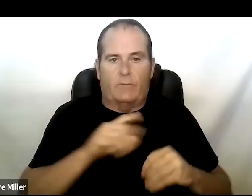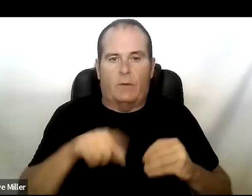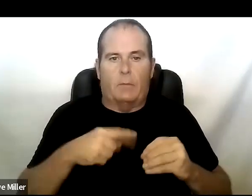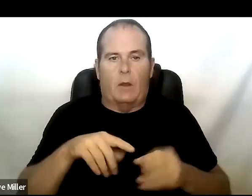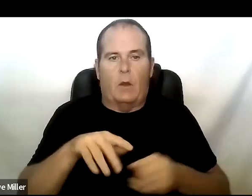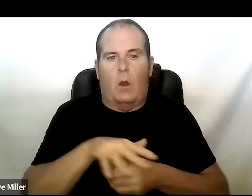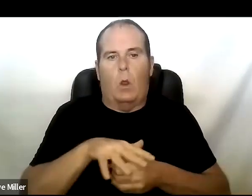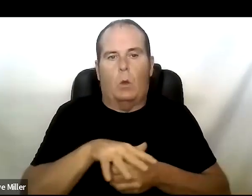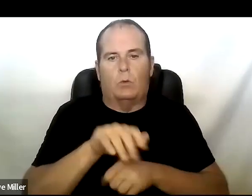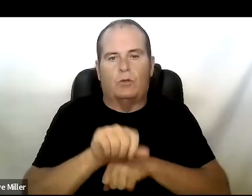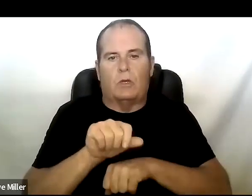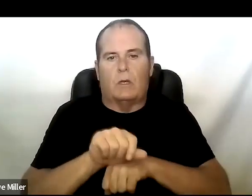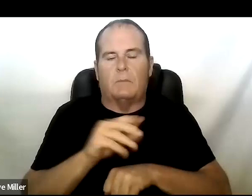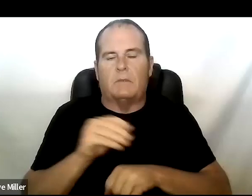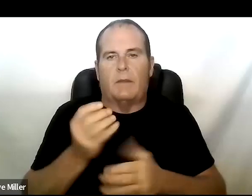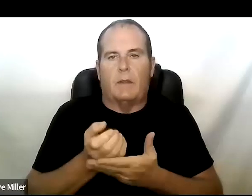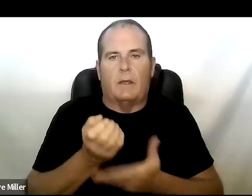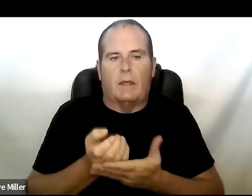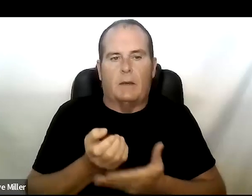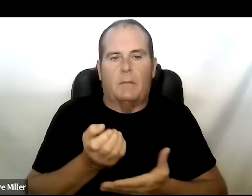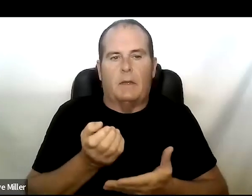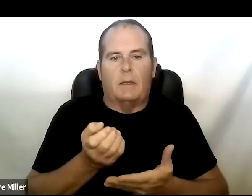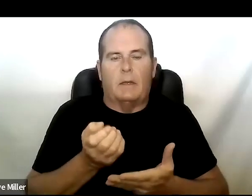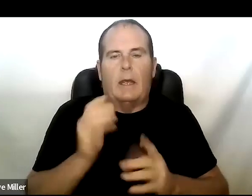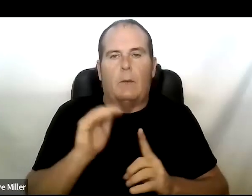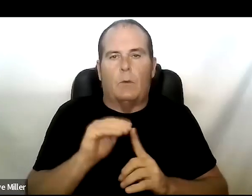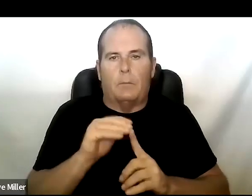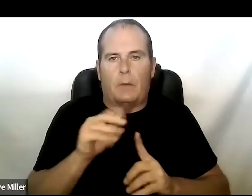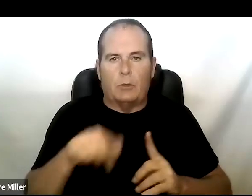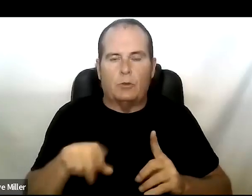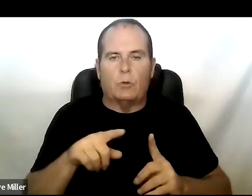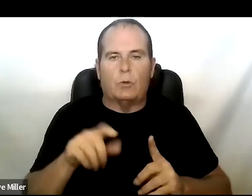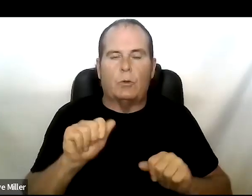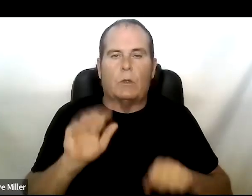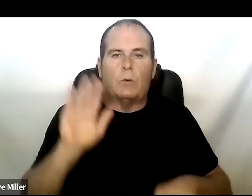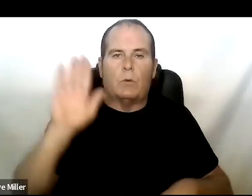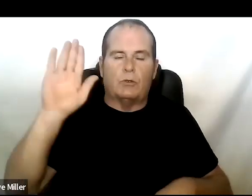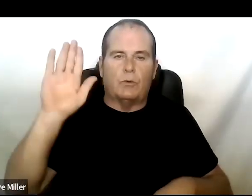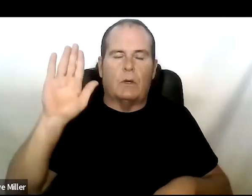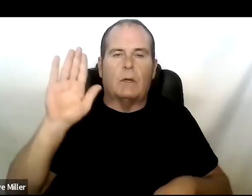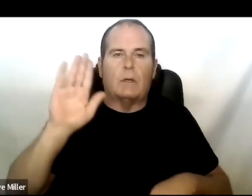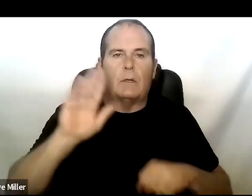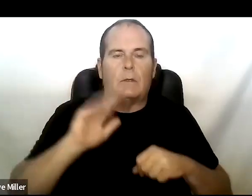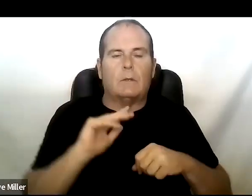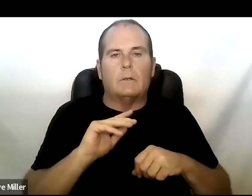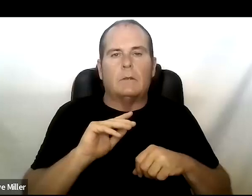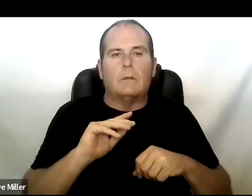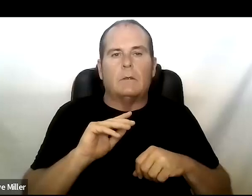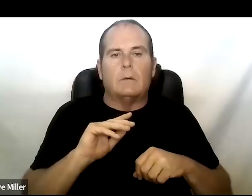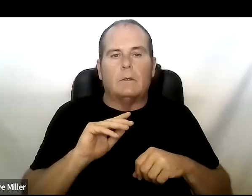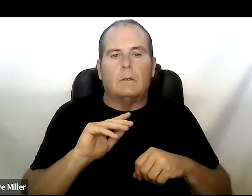jobs and the economy? I will remind you, you can raise your hand or you can